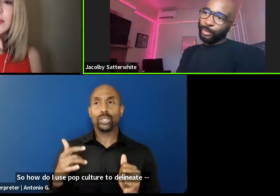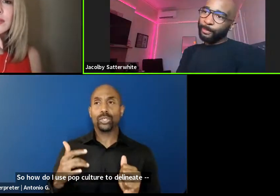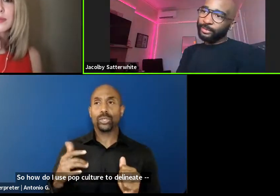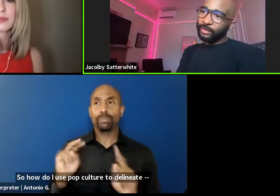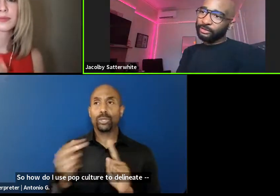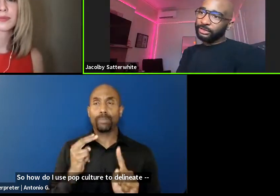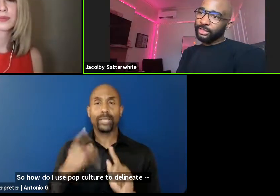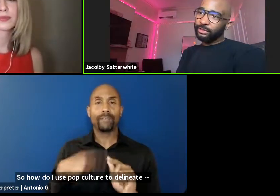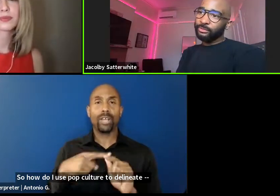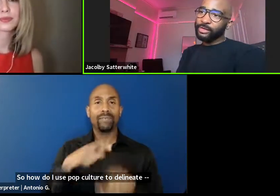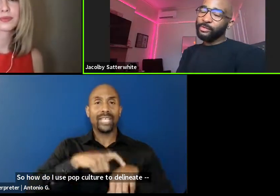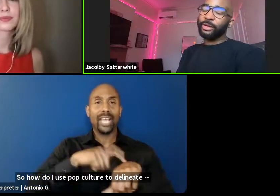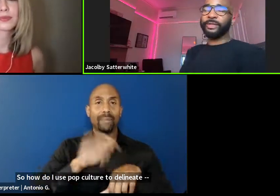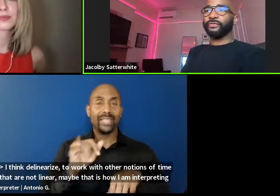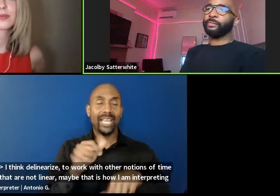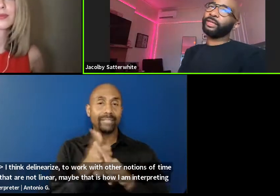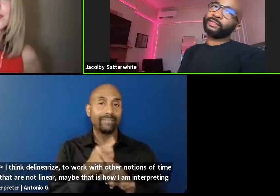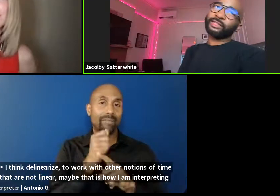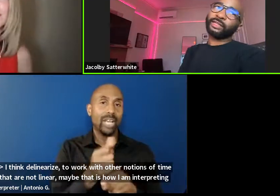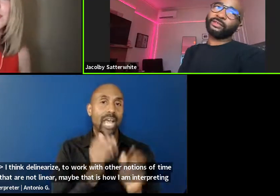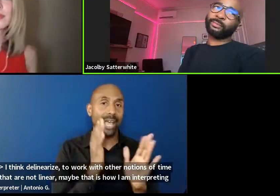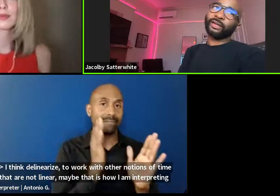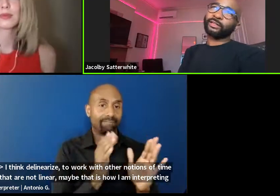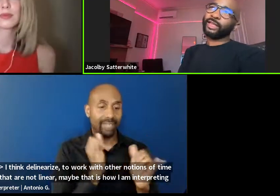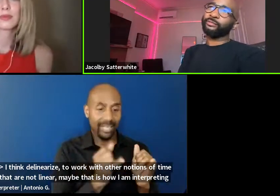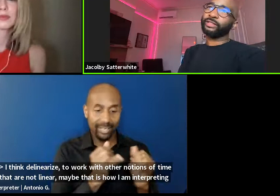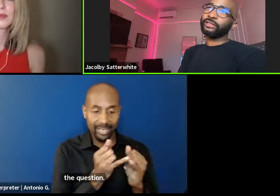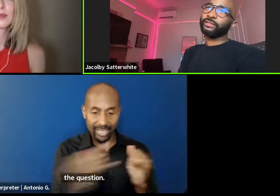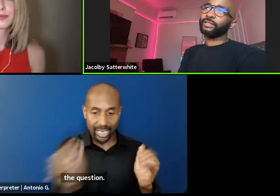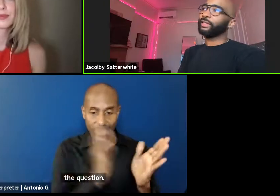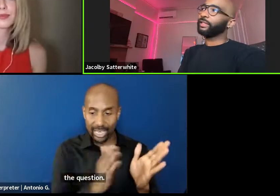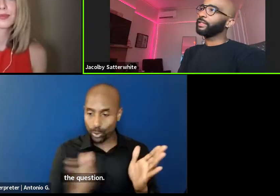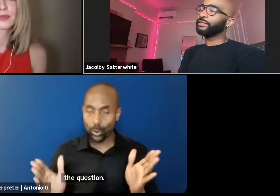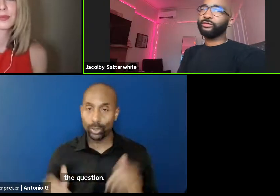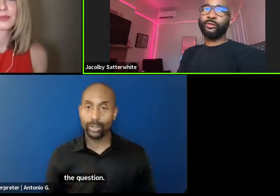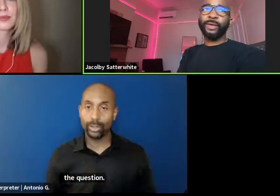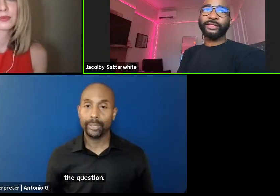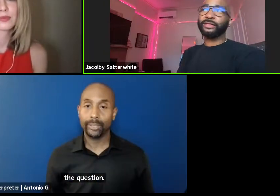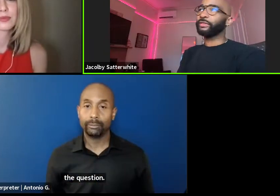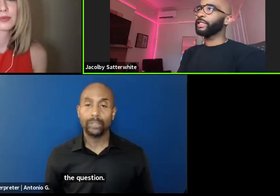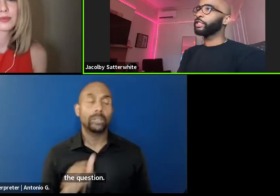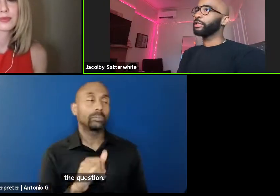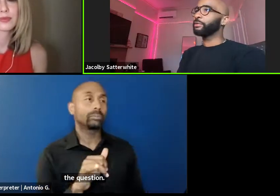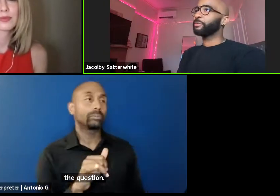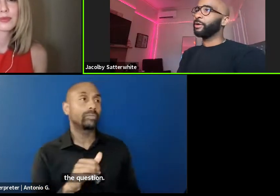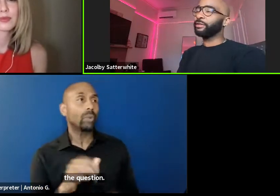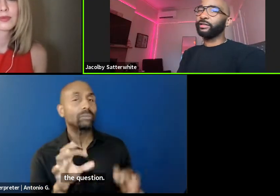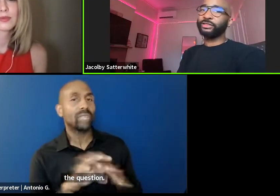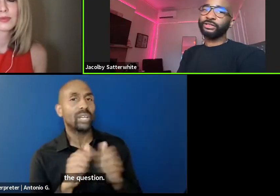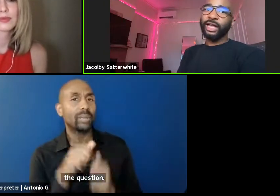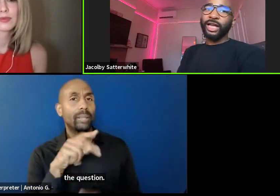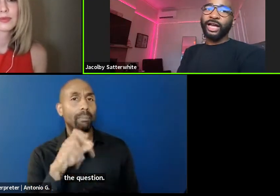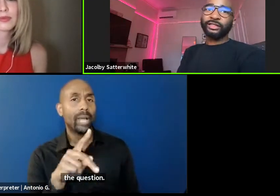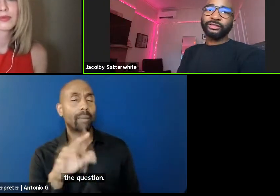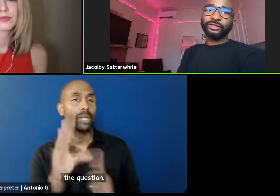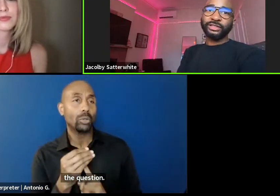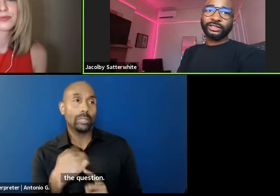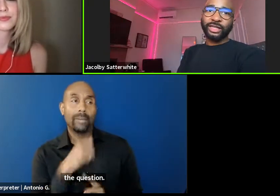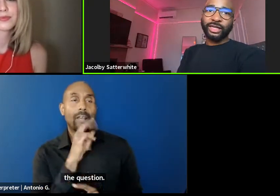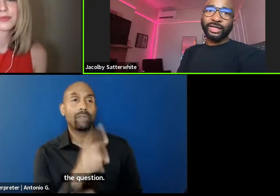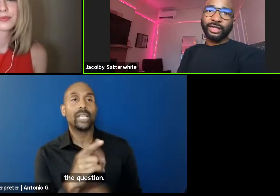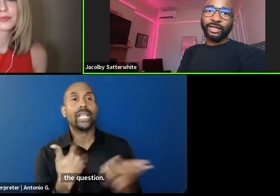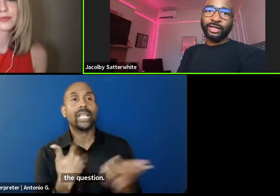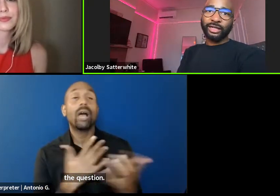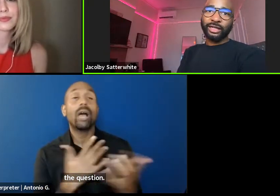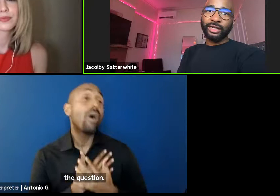Well, popular culture in the world, I mean, for me, it's not even about, like, I really don't even like, there's no romantic relationship with the popular culture. I usually